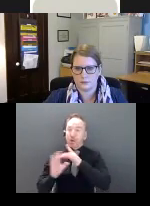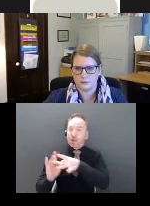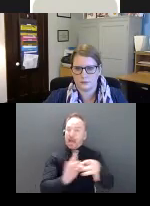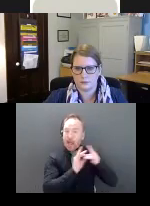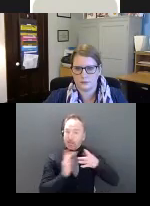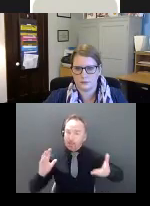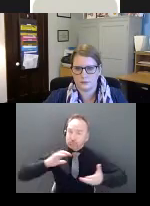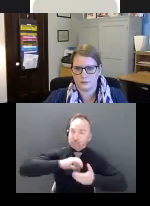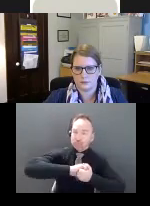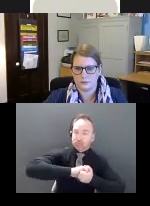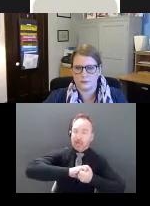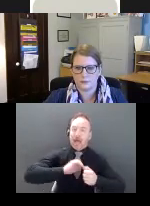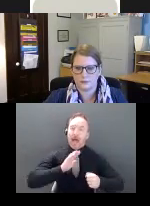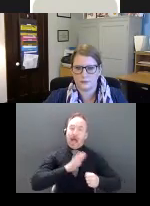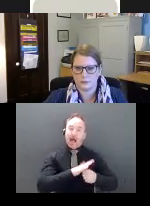assist in